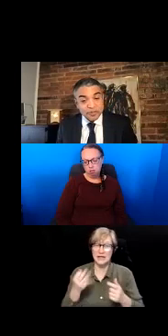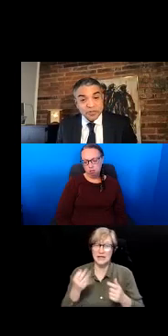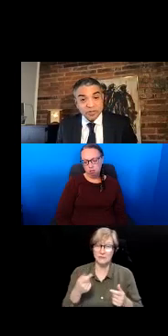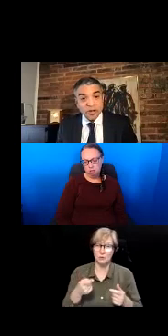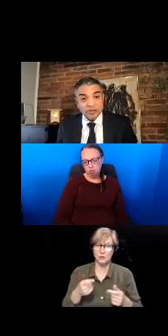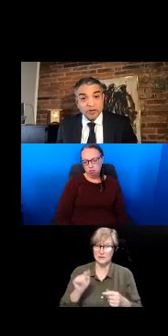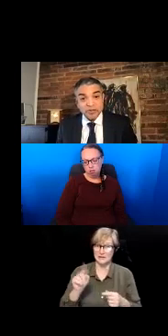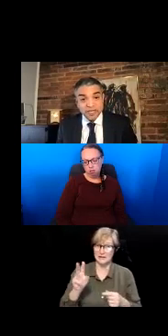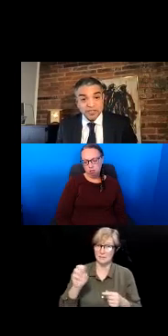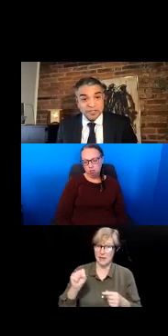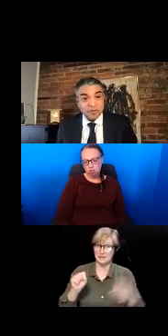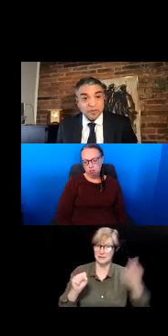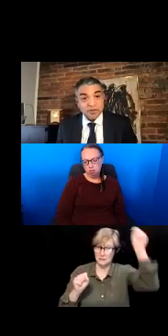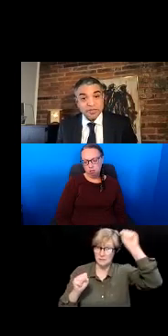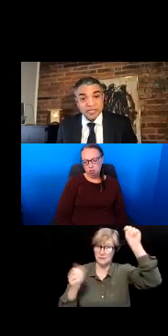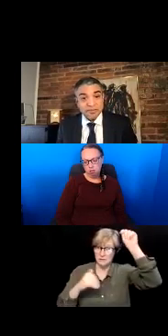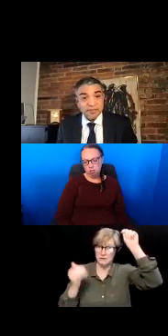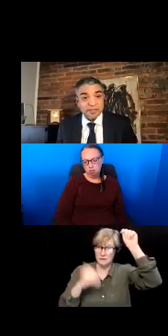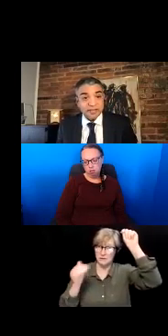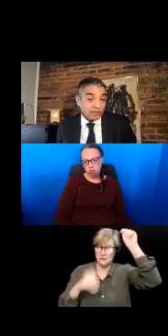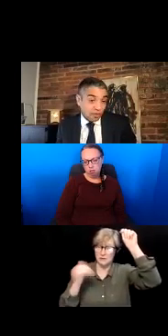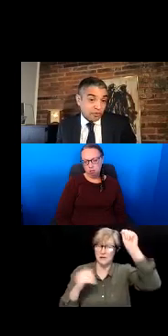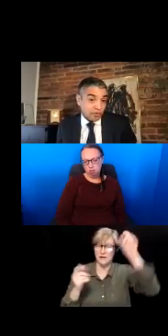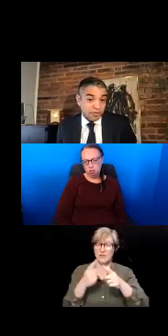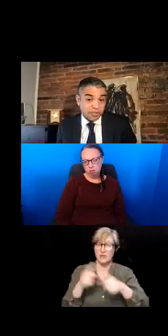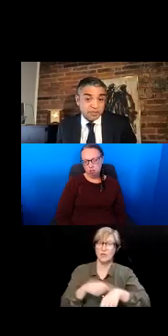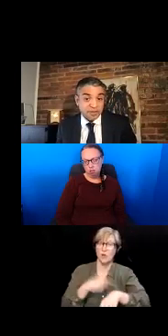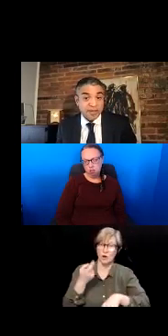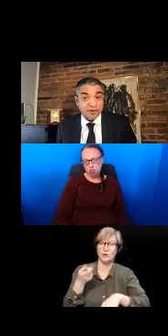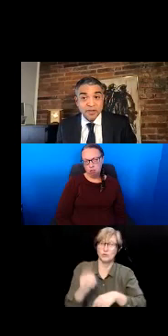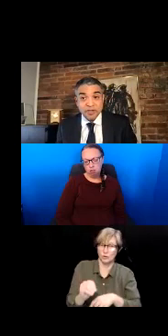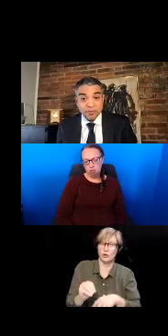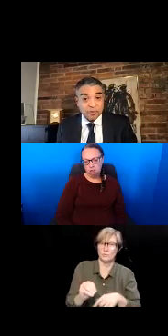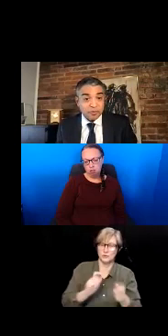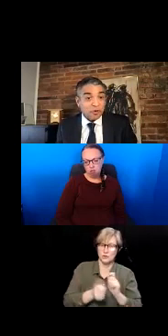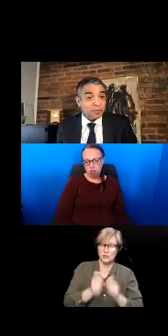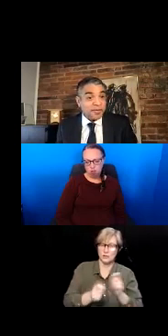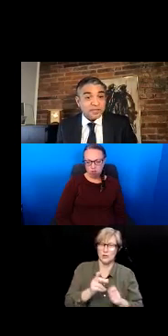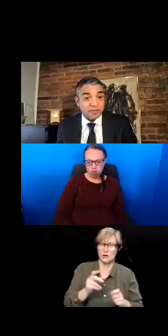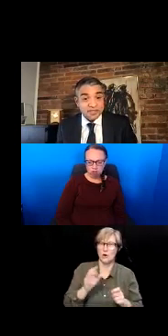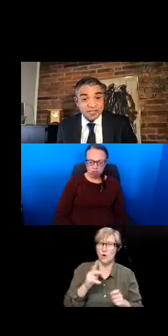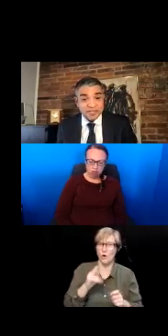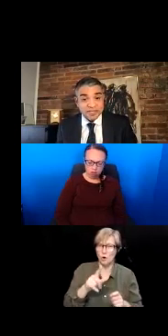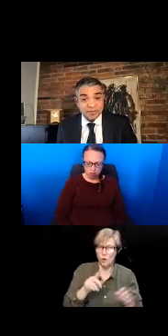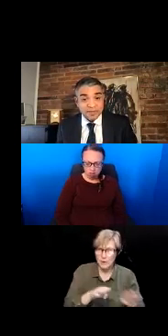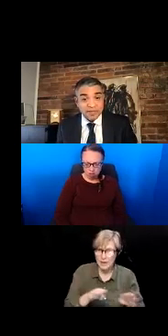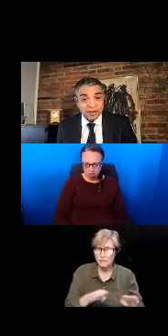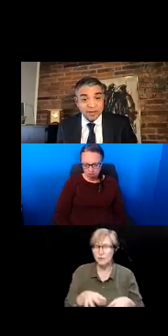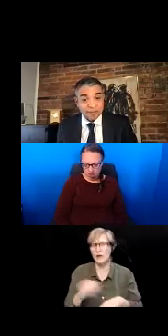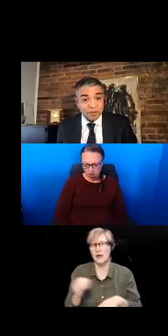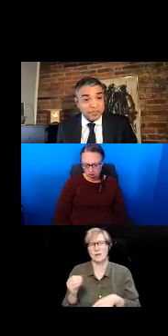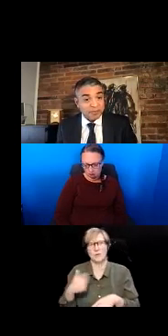can induce long-term changes in cortical excitability and long-term changes in behavior through neuroplastic processes that we